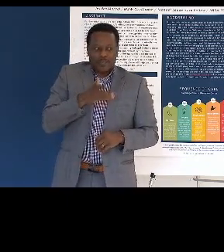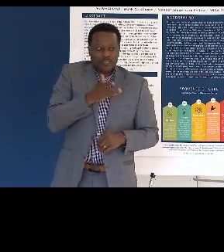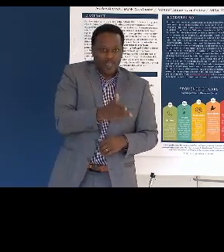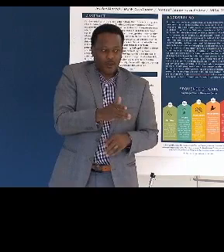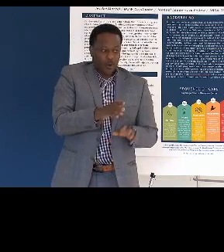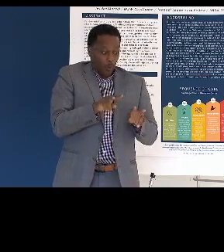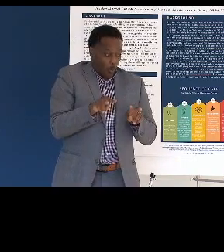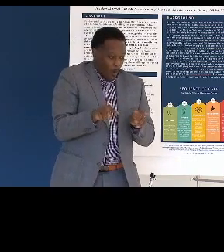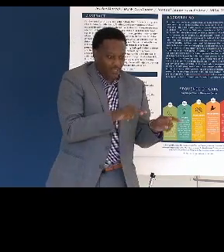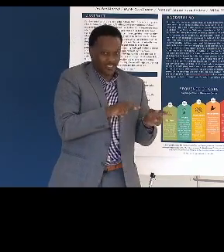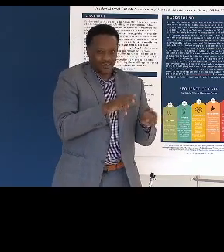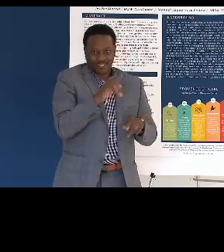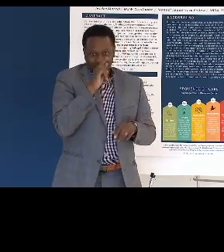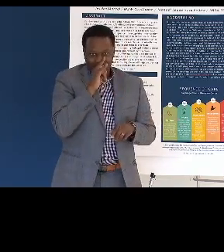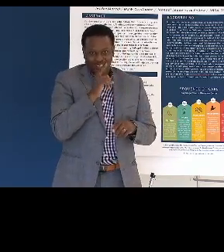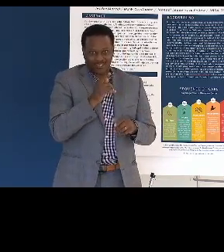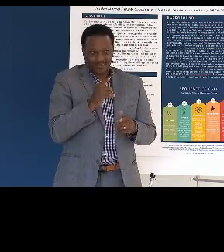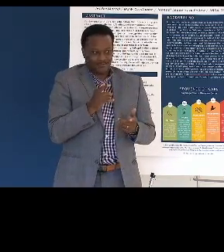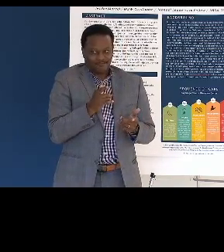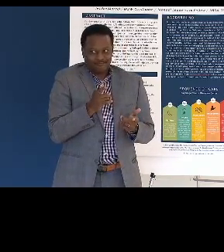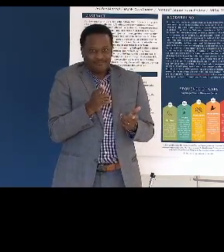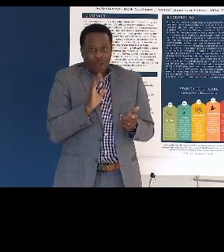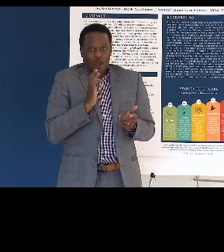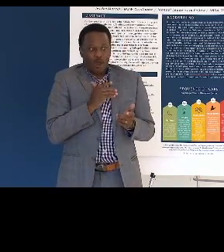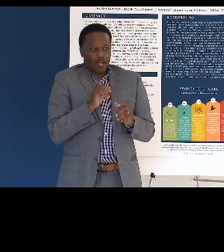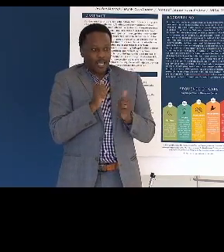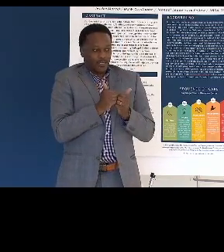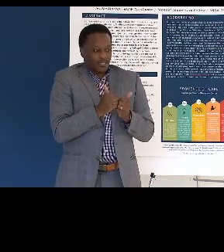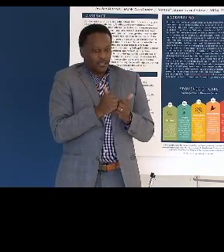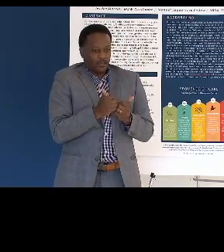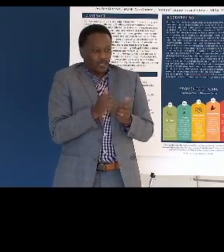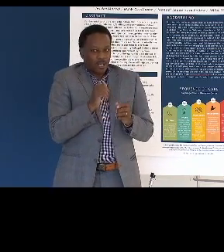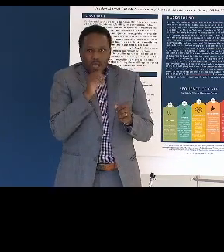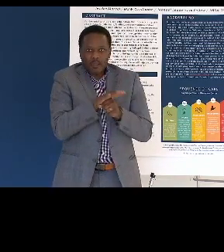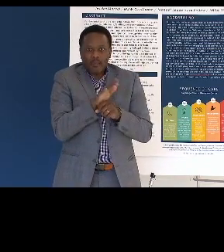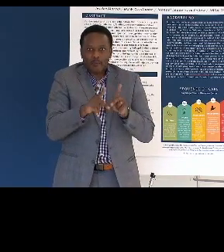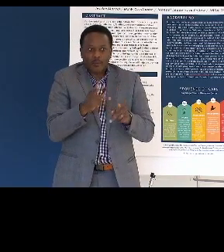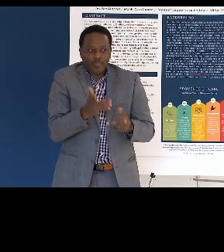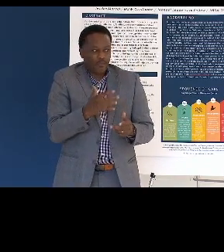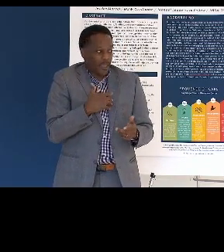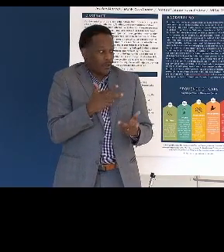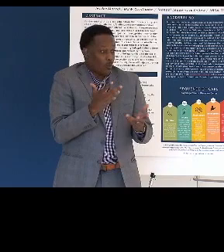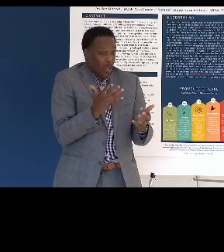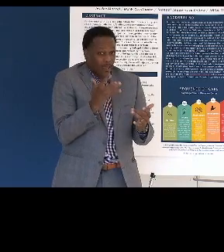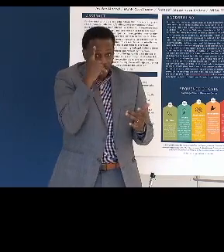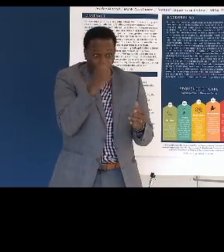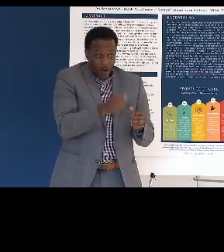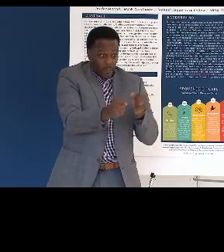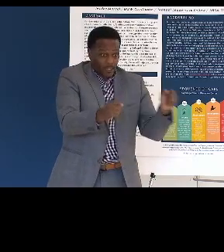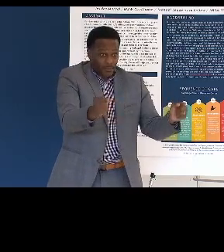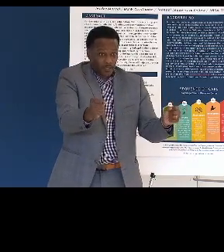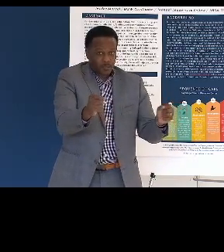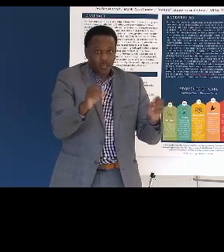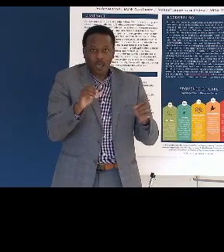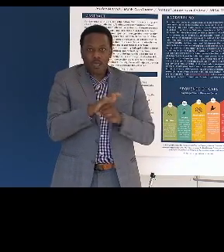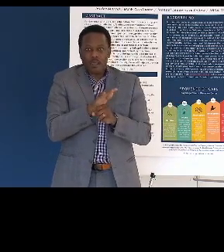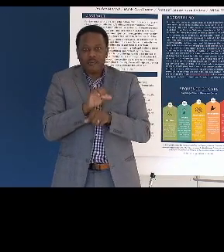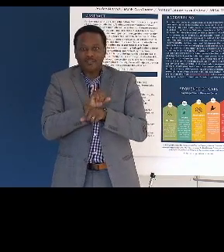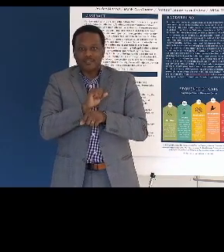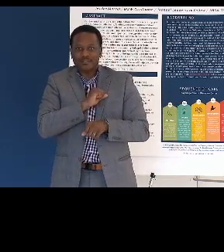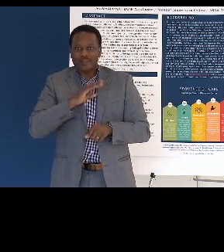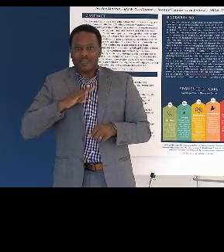center to watch the children that are in agency custody seeking placement. What has happened now, as recently as